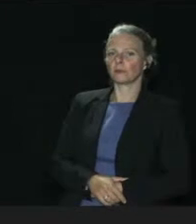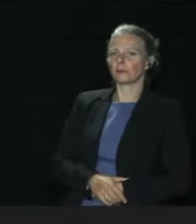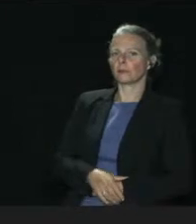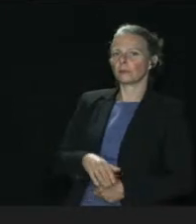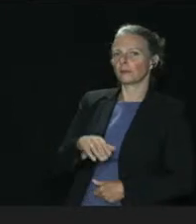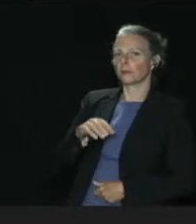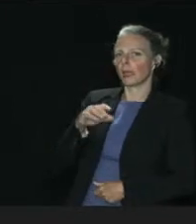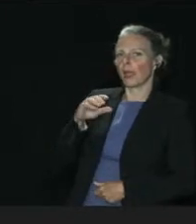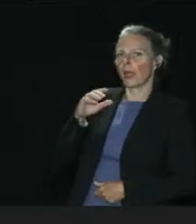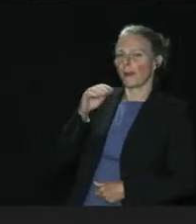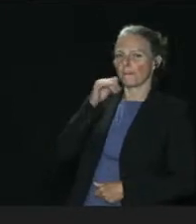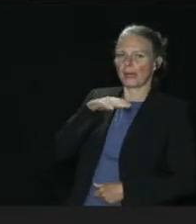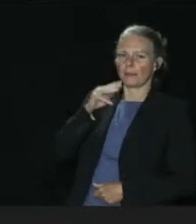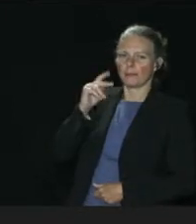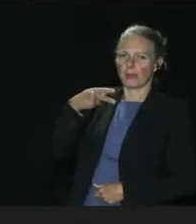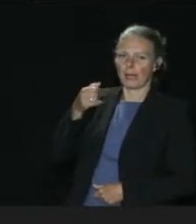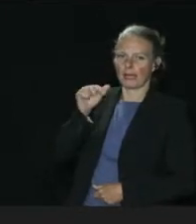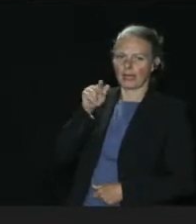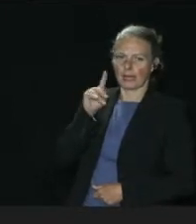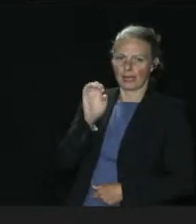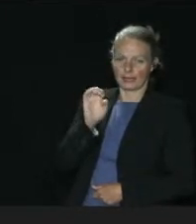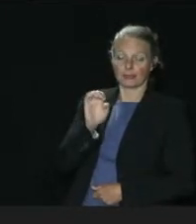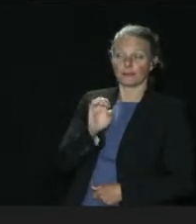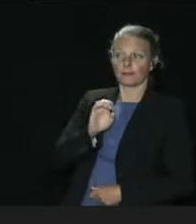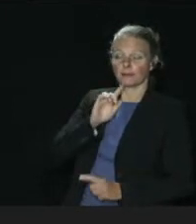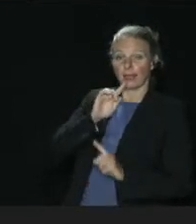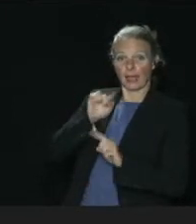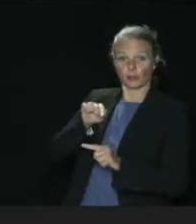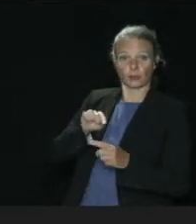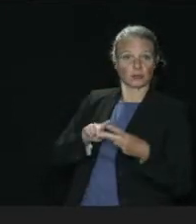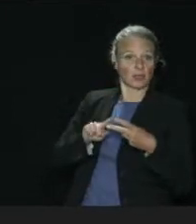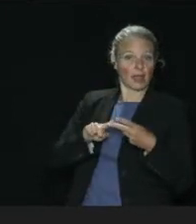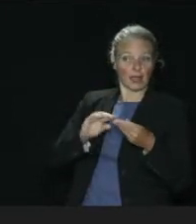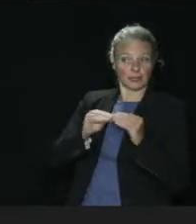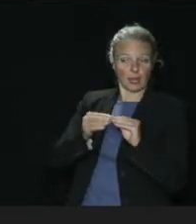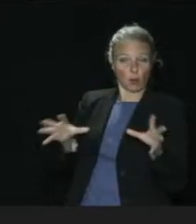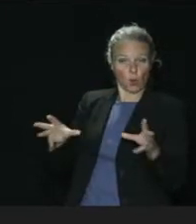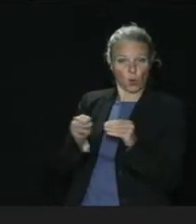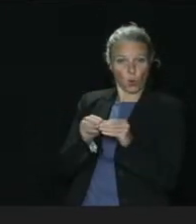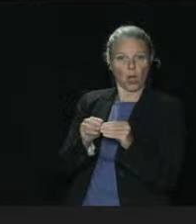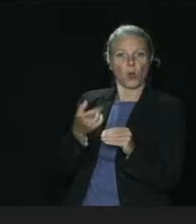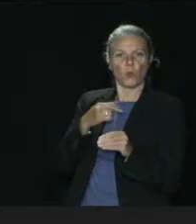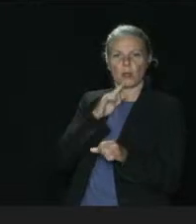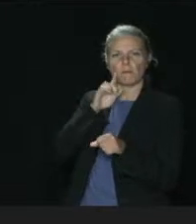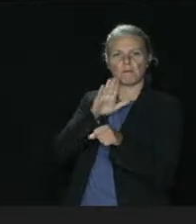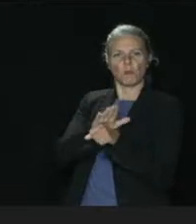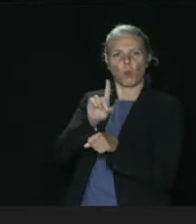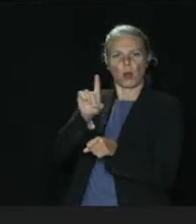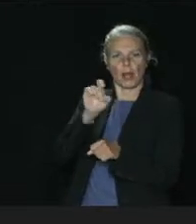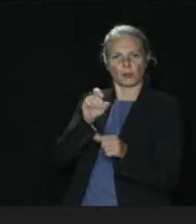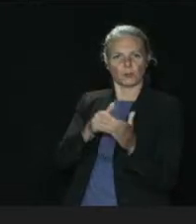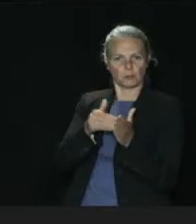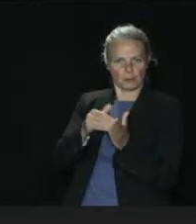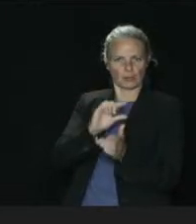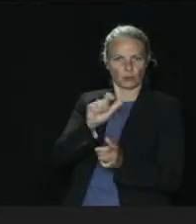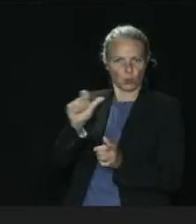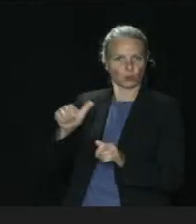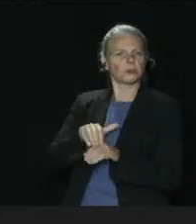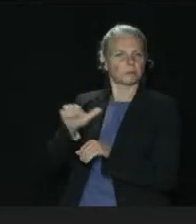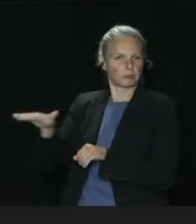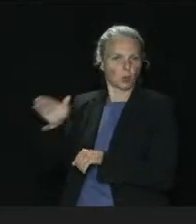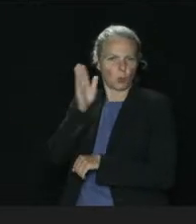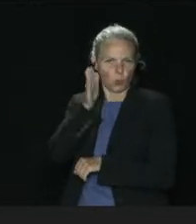Answer. As for the number, I believe we said 100 million doses will be given, and